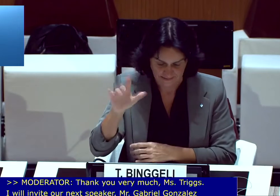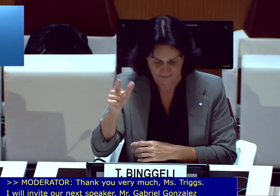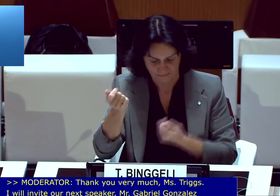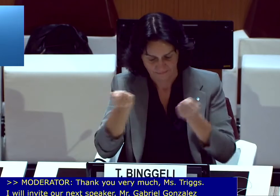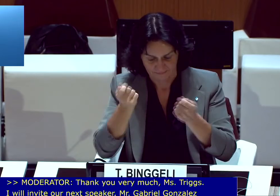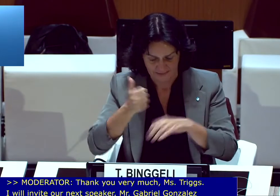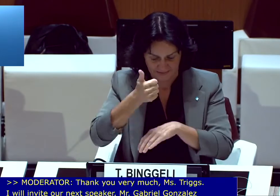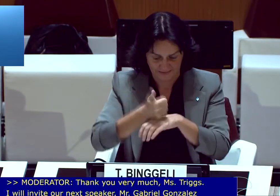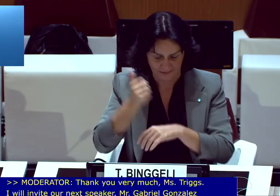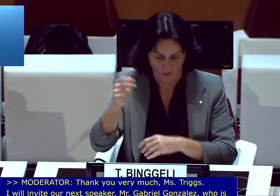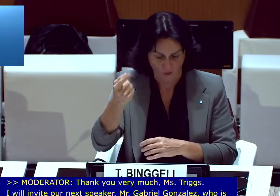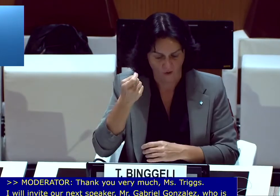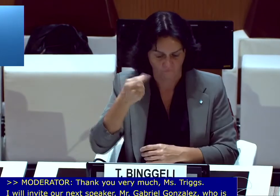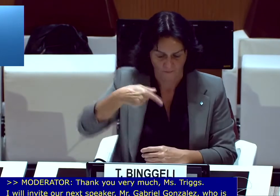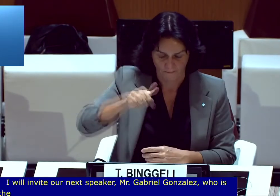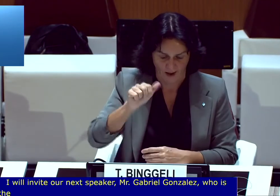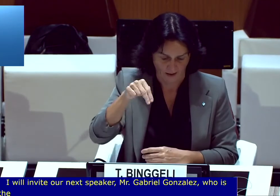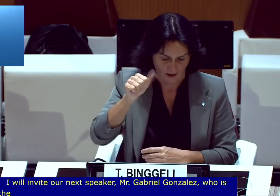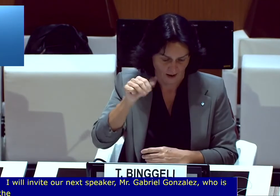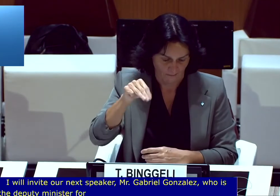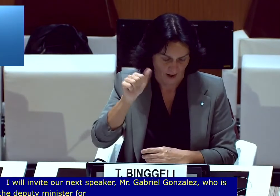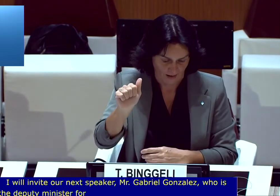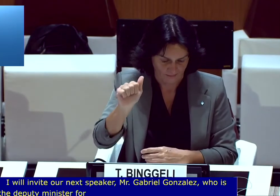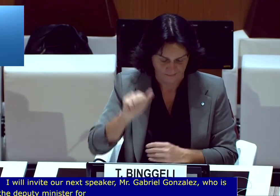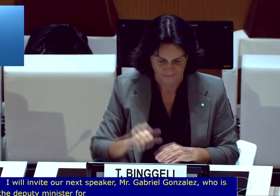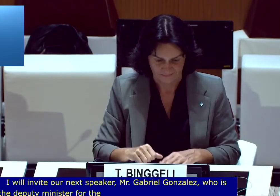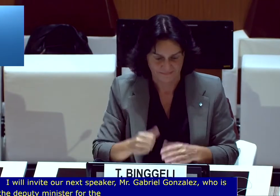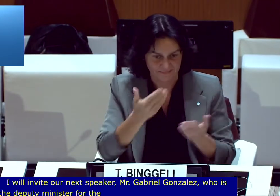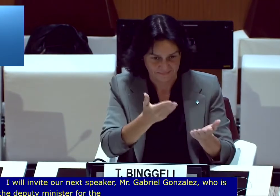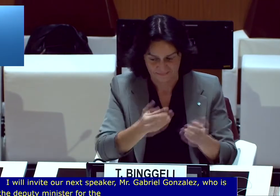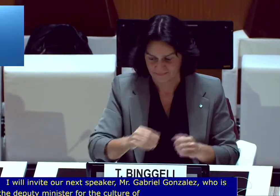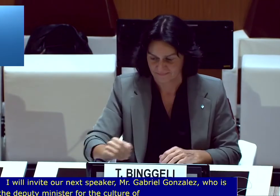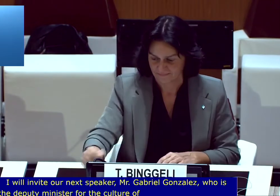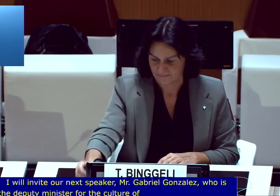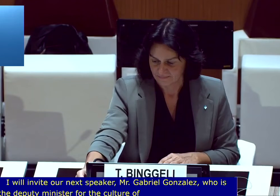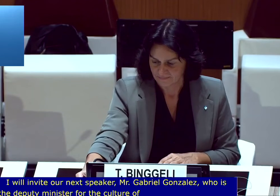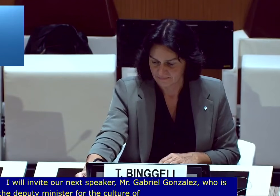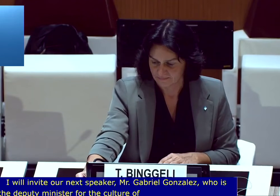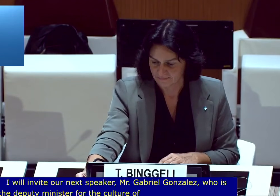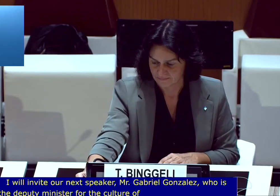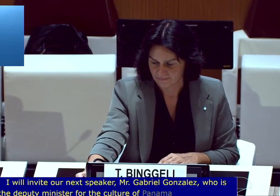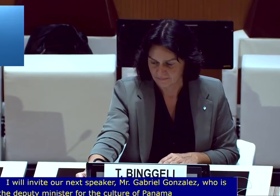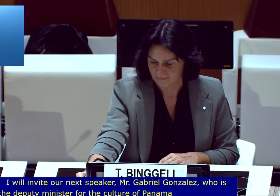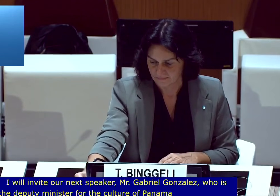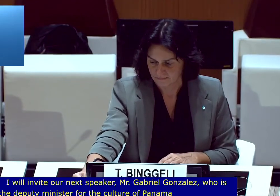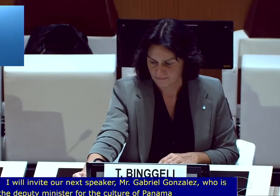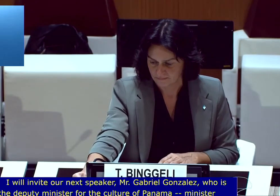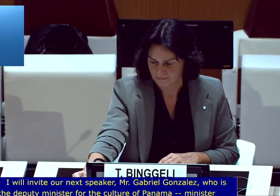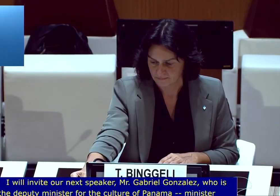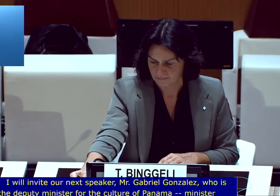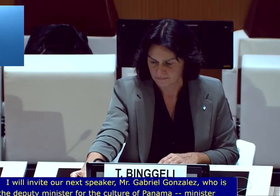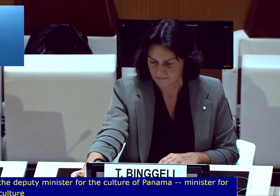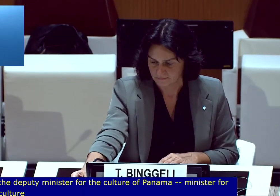the Culture of Panama, Minister for Culture of Panama. I believe it will be a video presentation.